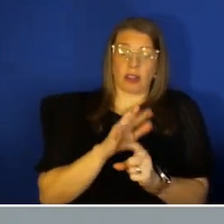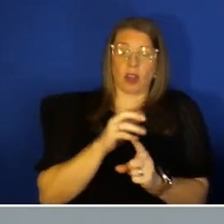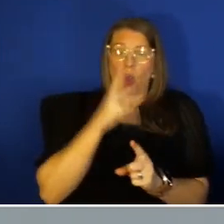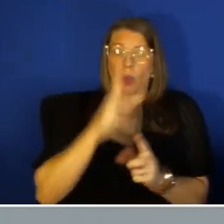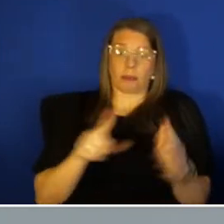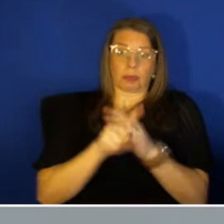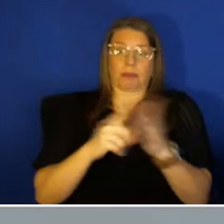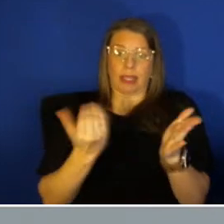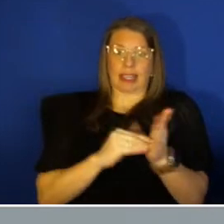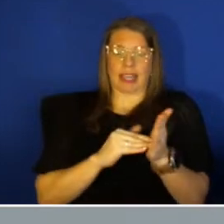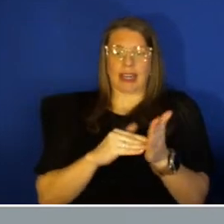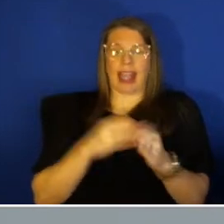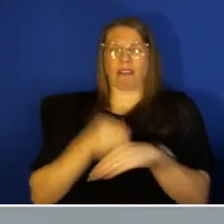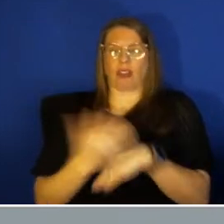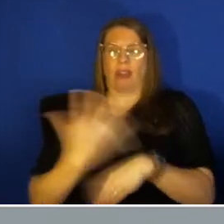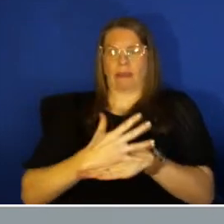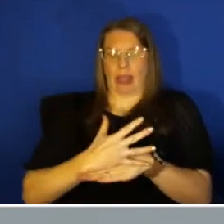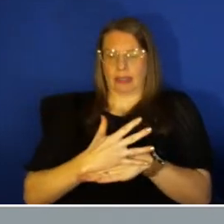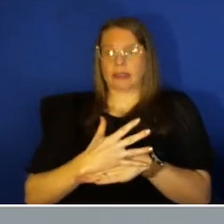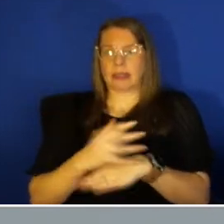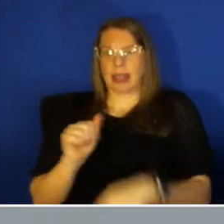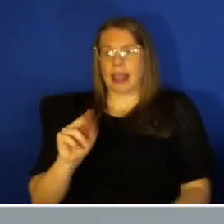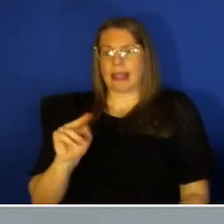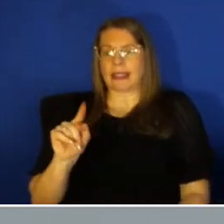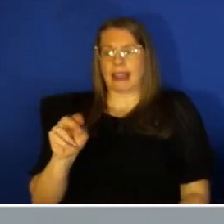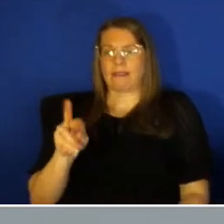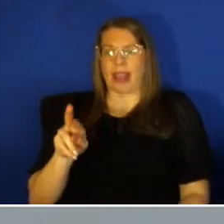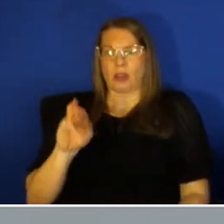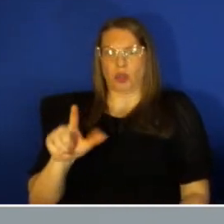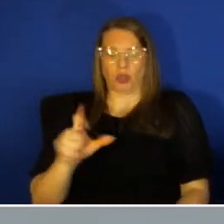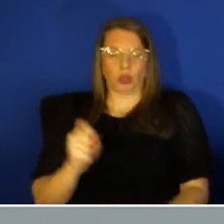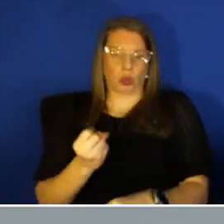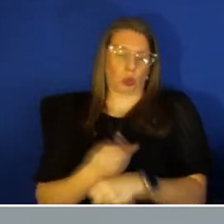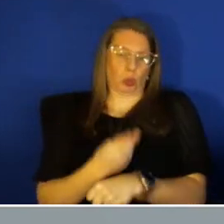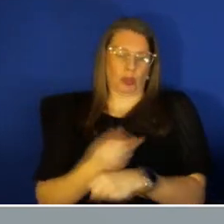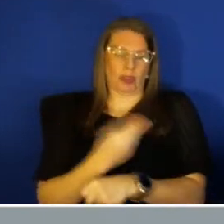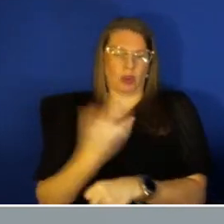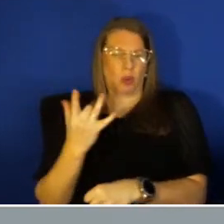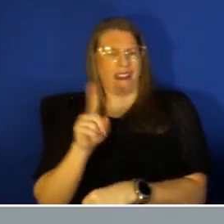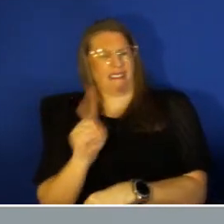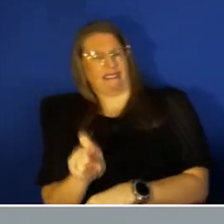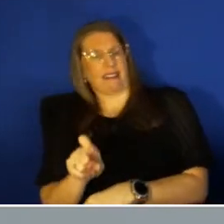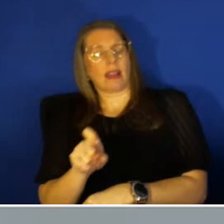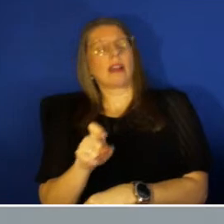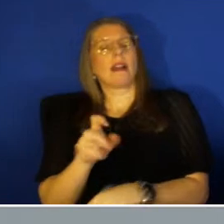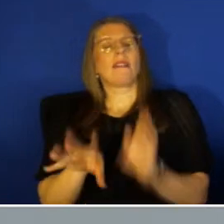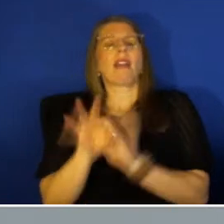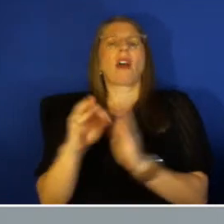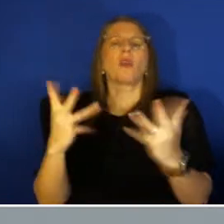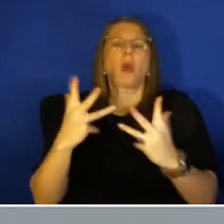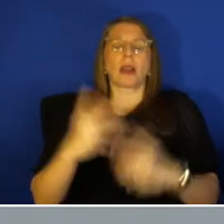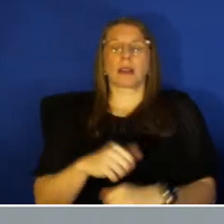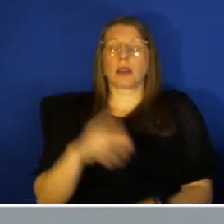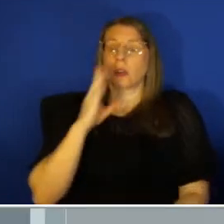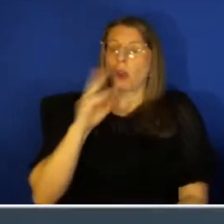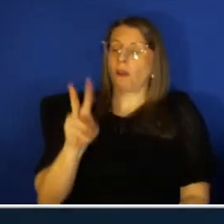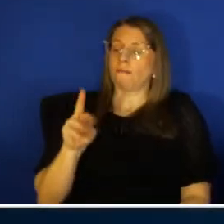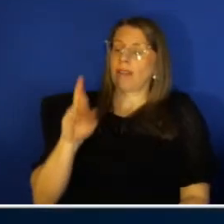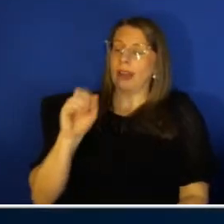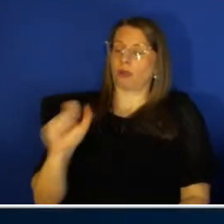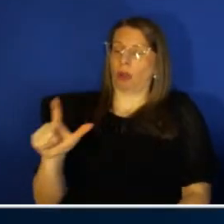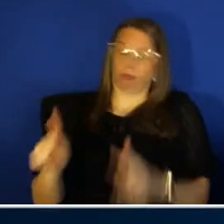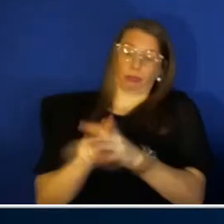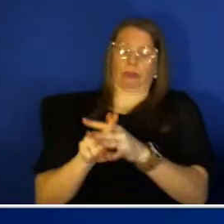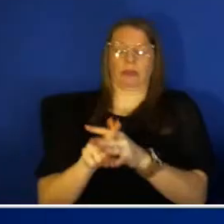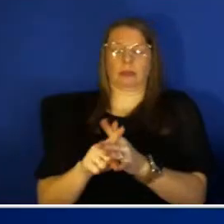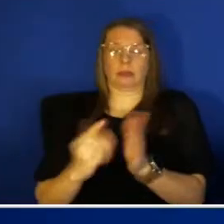why were researchers asking that question? And of course, what did they find? So we do know viral rebound happens. You know,